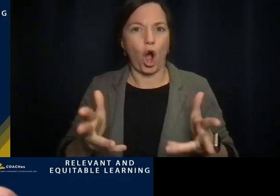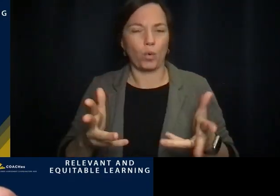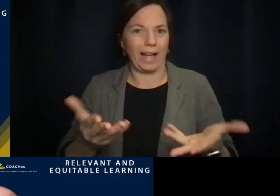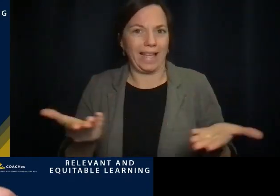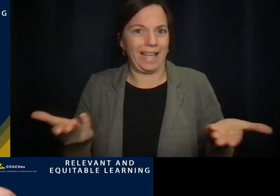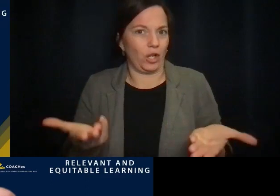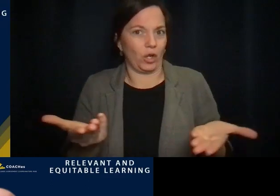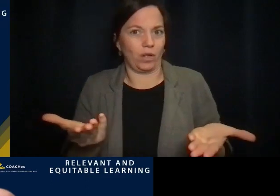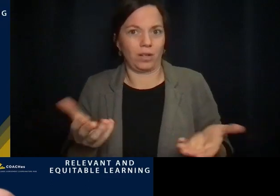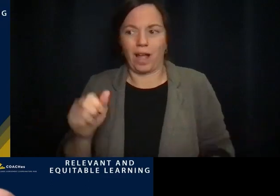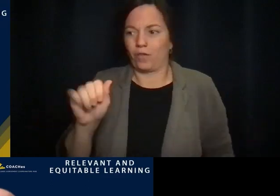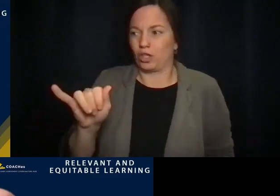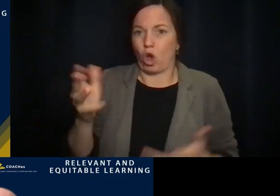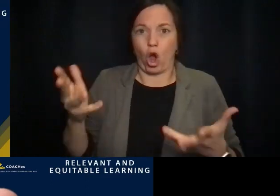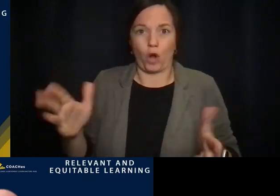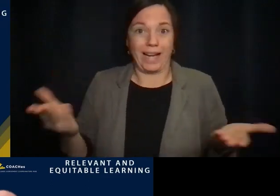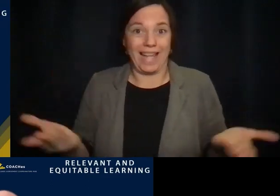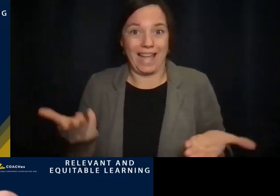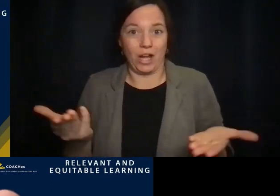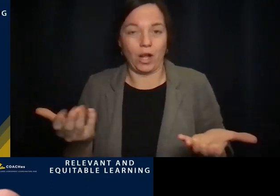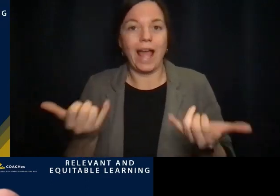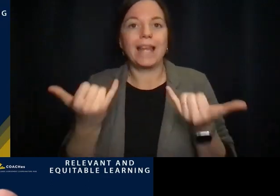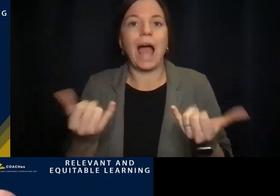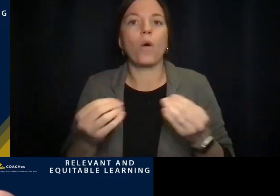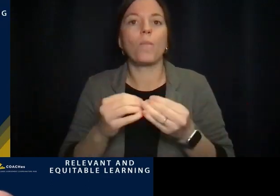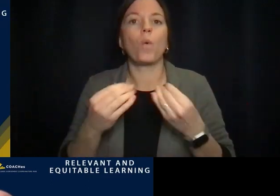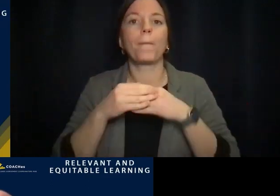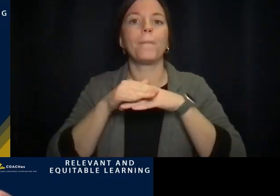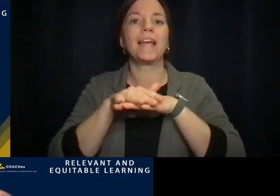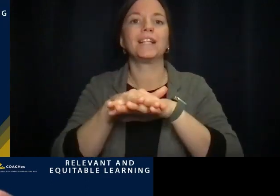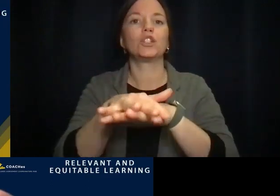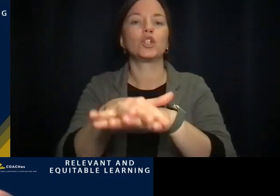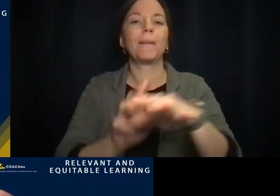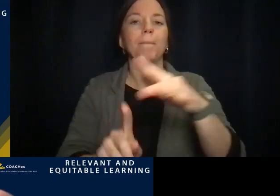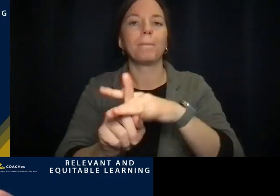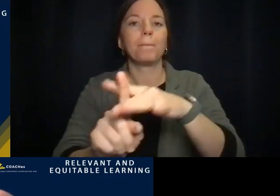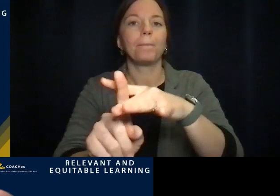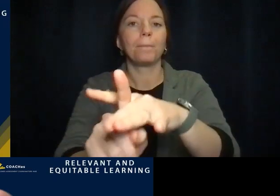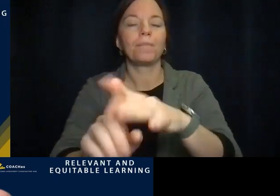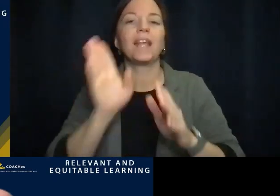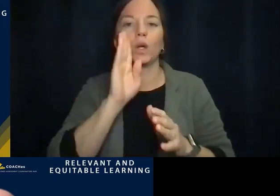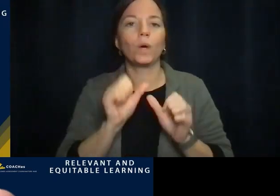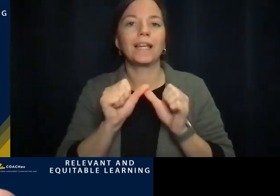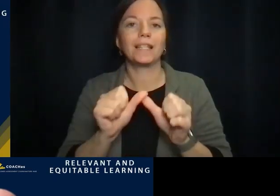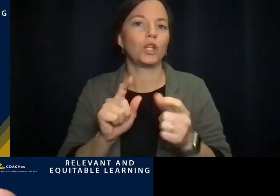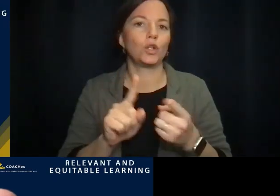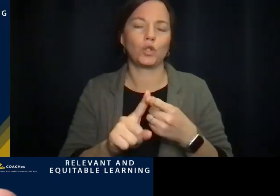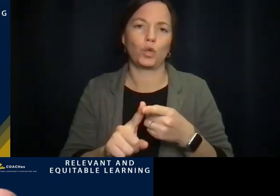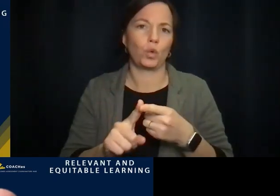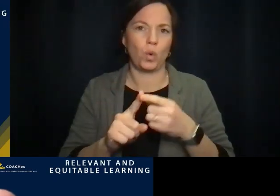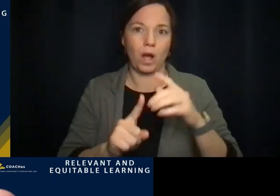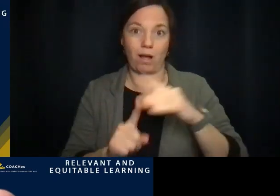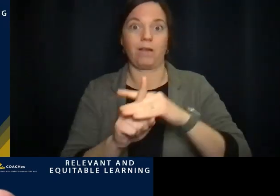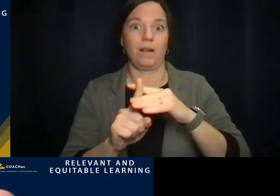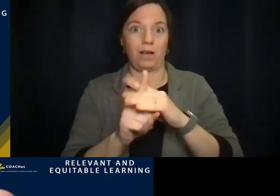it's already been here. It's just now it's more mainstream. And I think it's just going to continue to find its way in there. It's